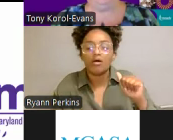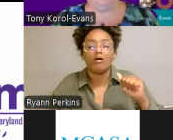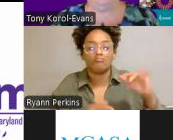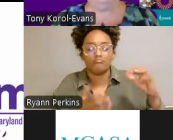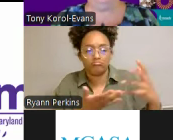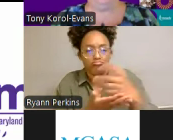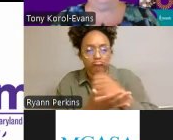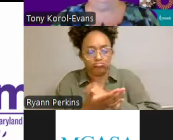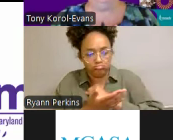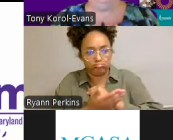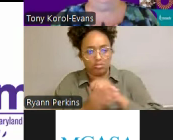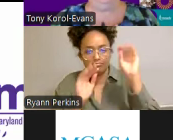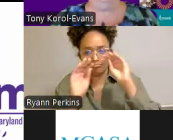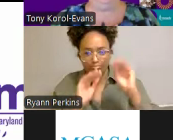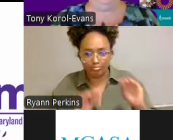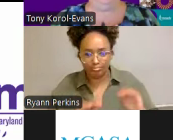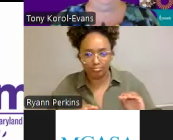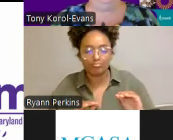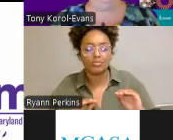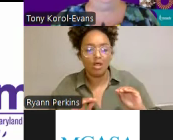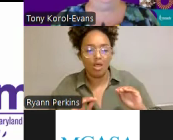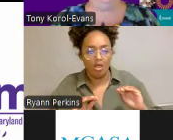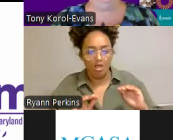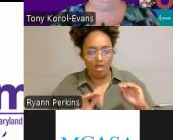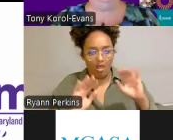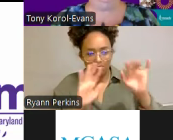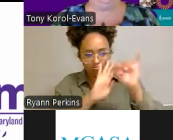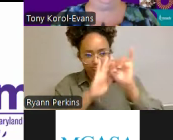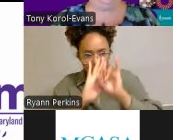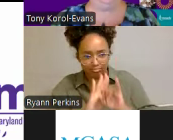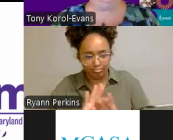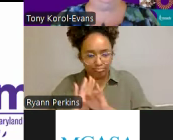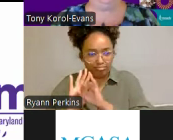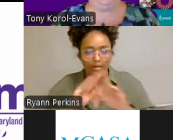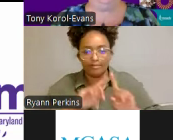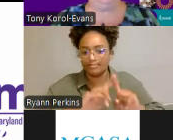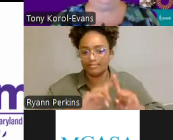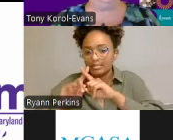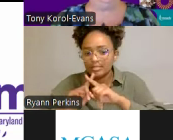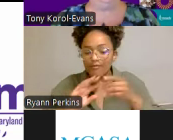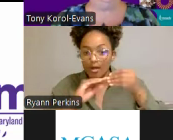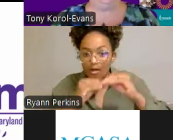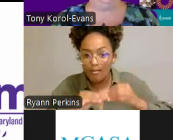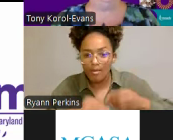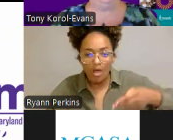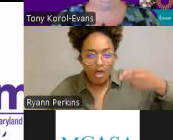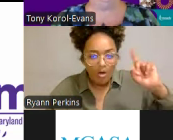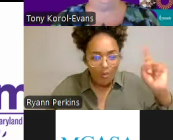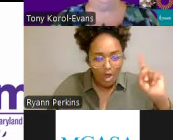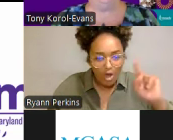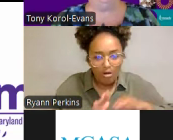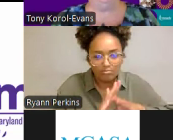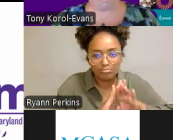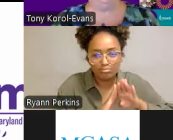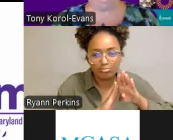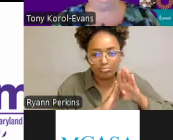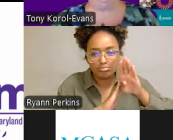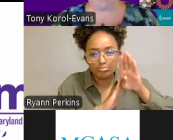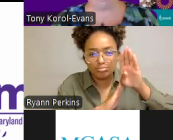where trends were. And, you can see those really high numbers in 2020,